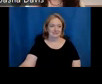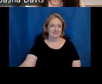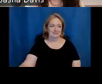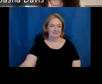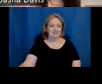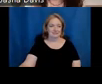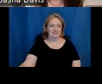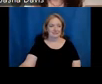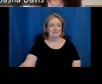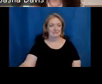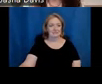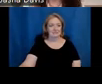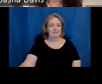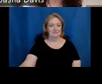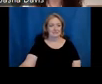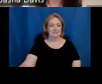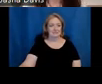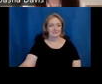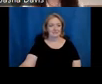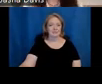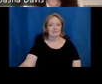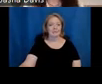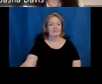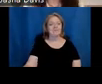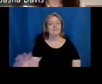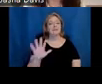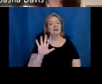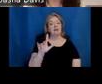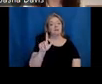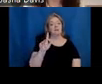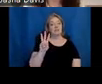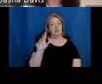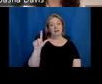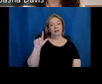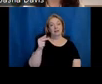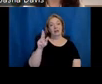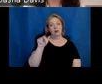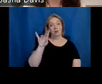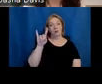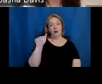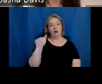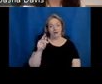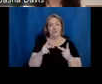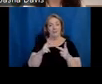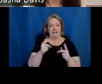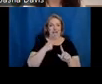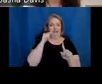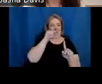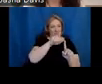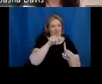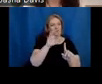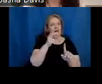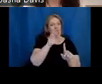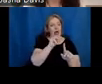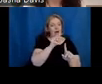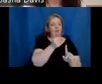So Chaim Gross lived at 526 LaGuardia Place from 1963 until his death in 1991. Renee lived